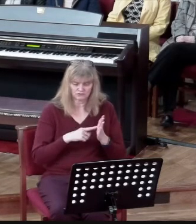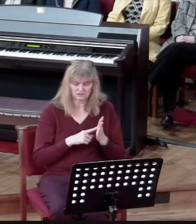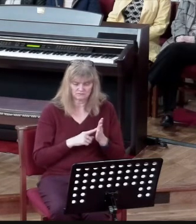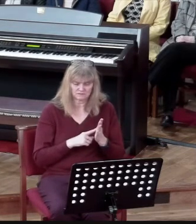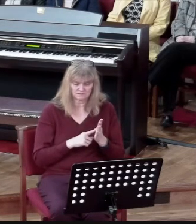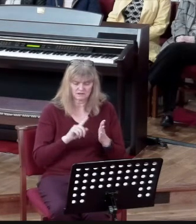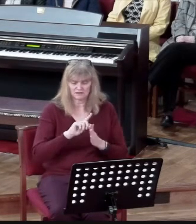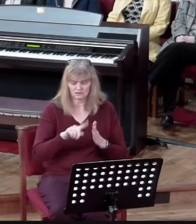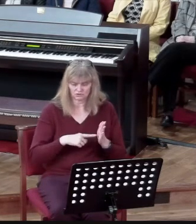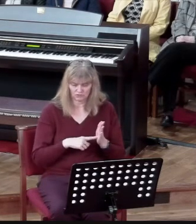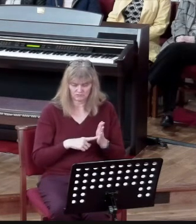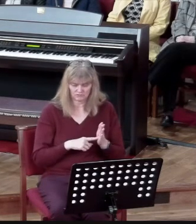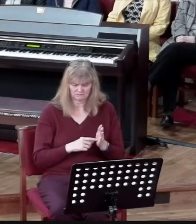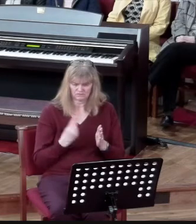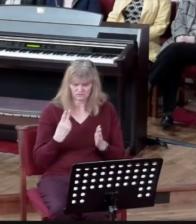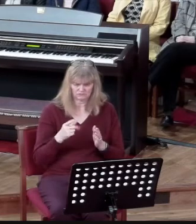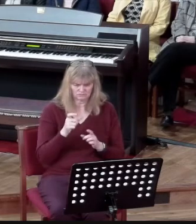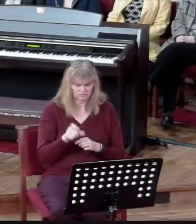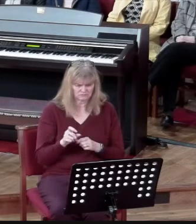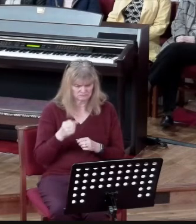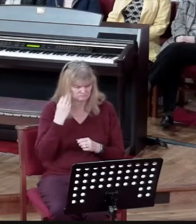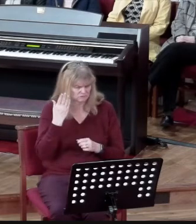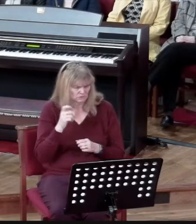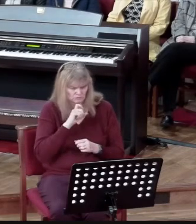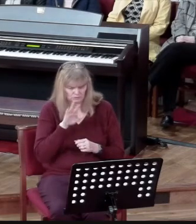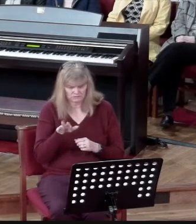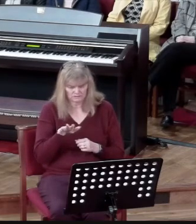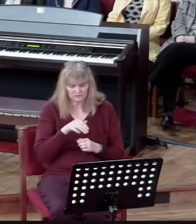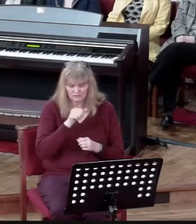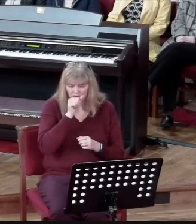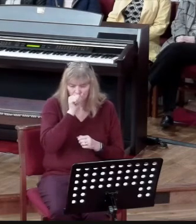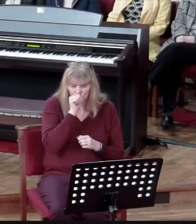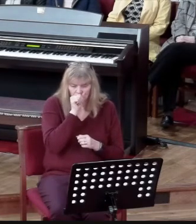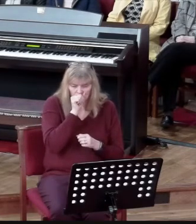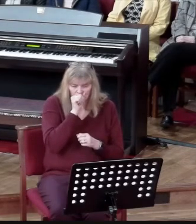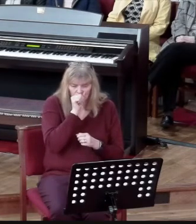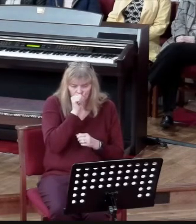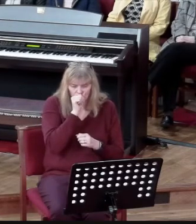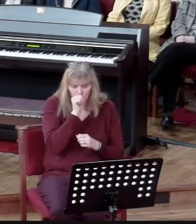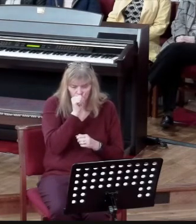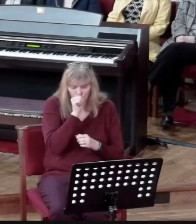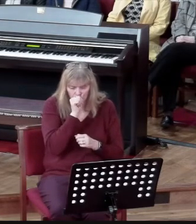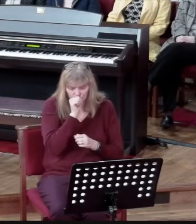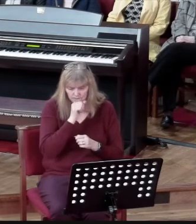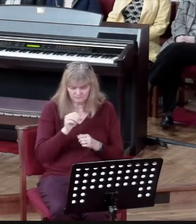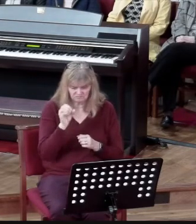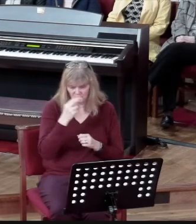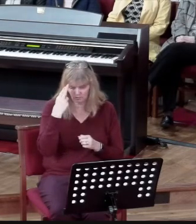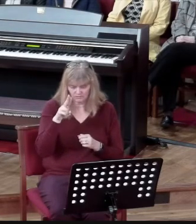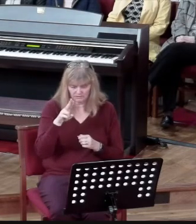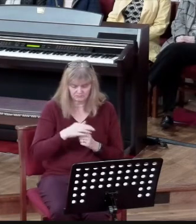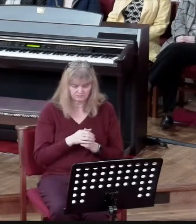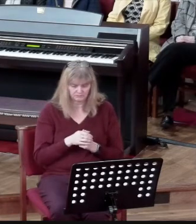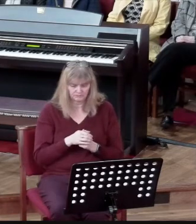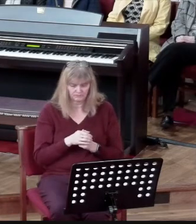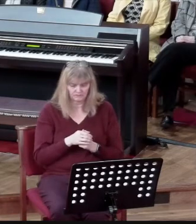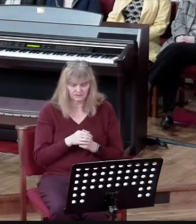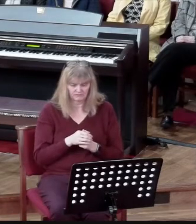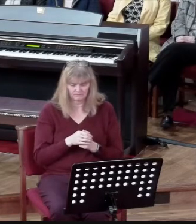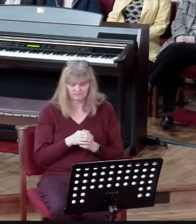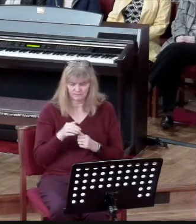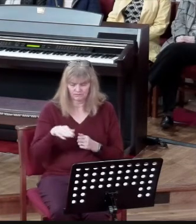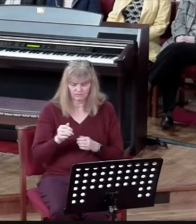two unknown disciples. Don't know why they're not given names, it just doesn't tell us that. But anyway, they've been fishing all